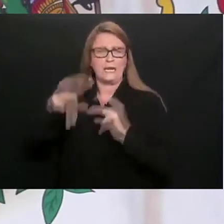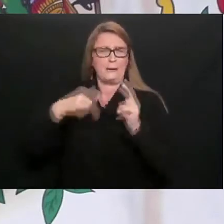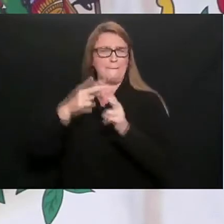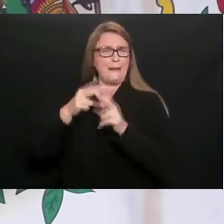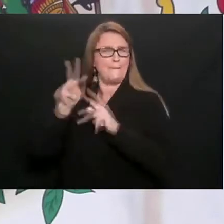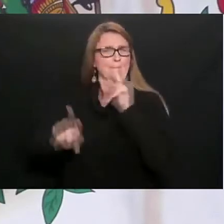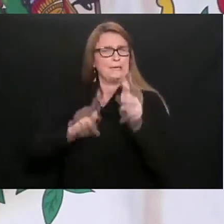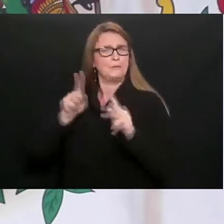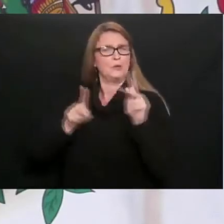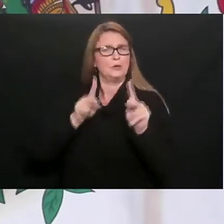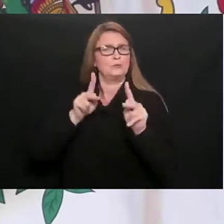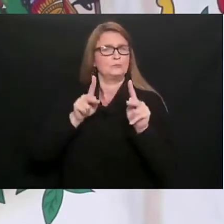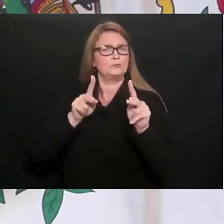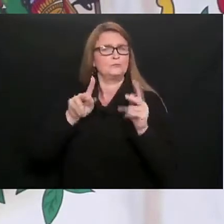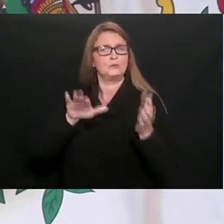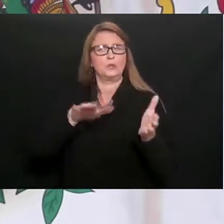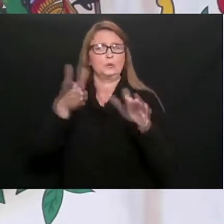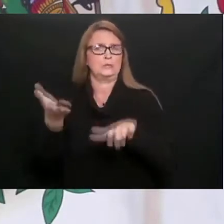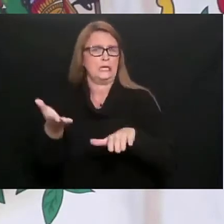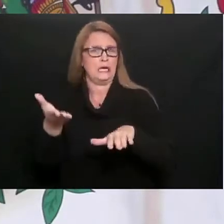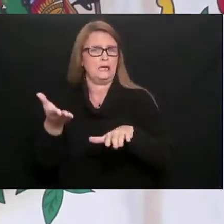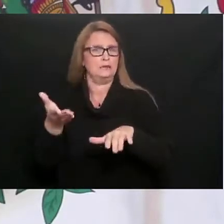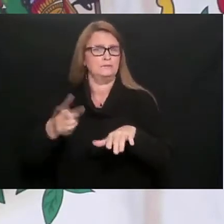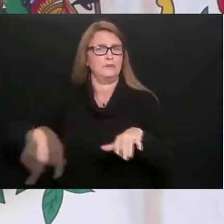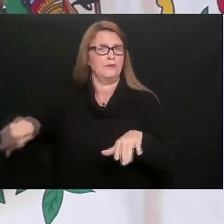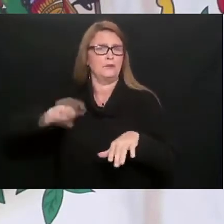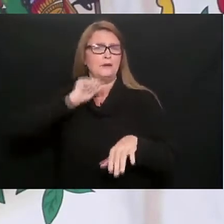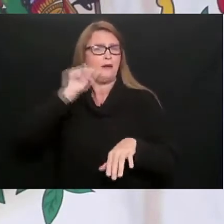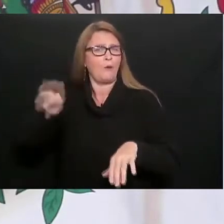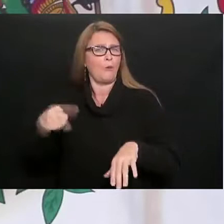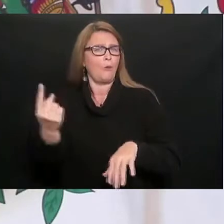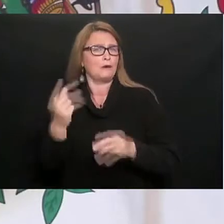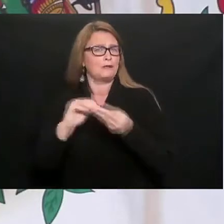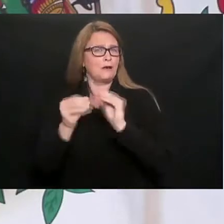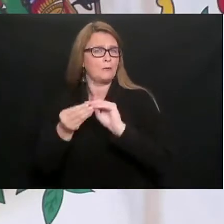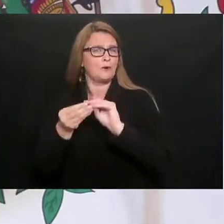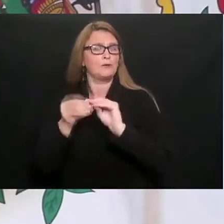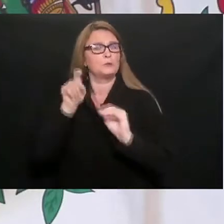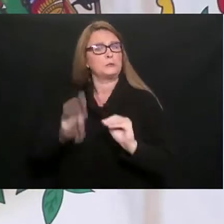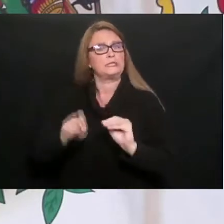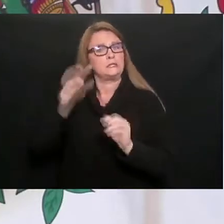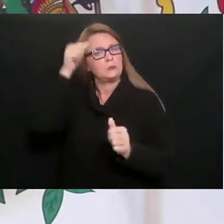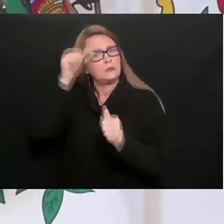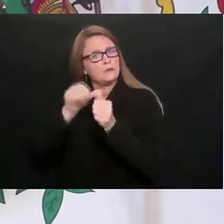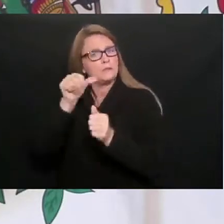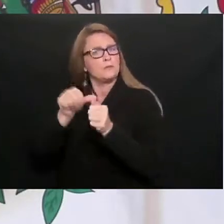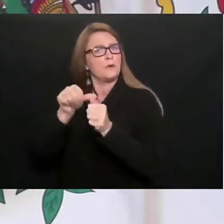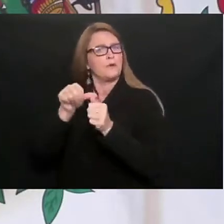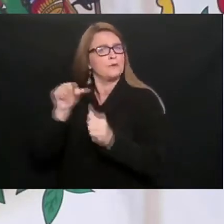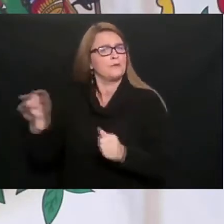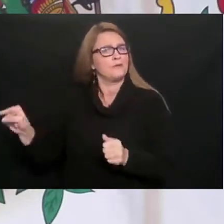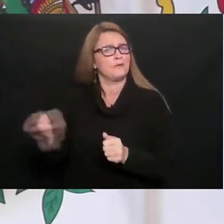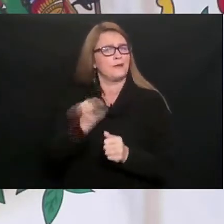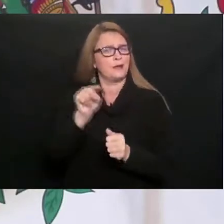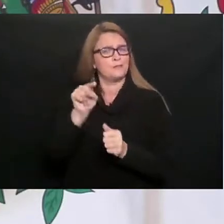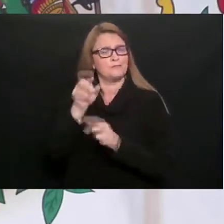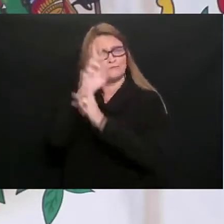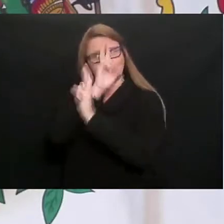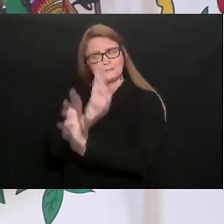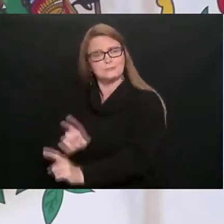just go down as a number. These people need to be remembered and respected and in our